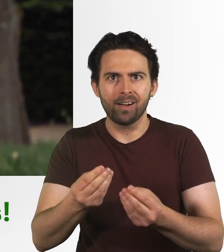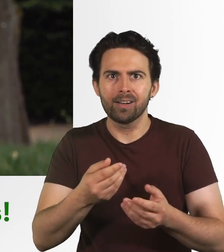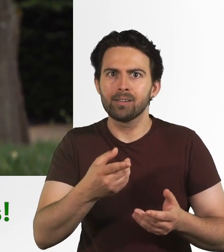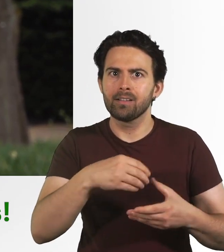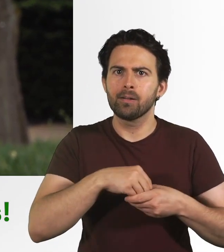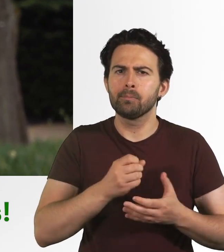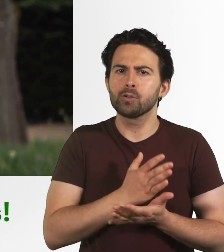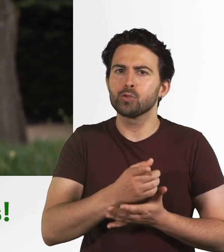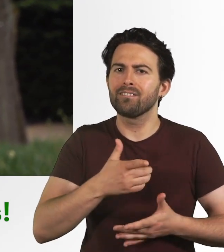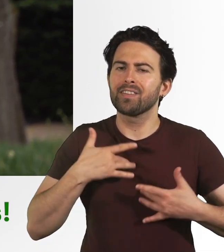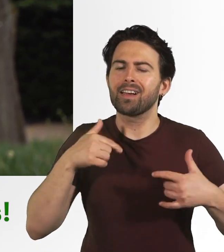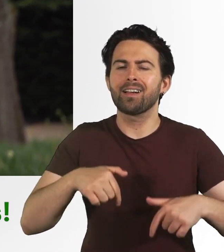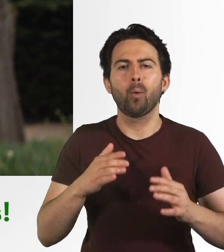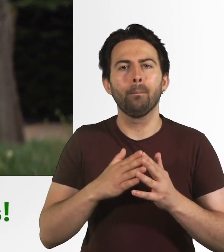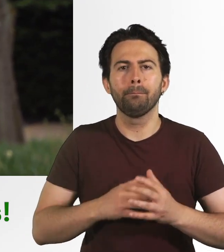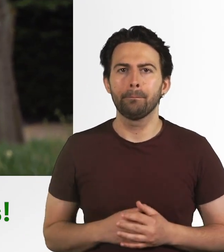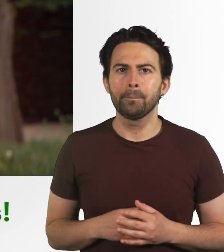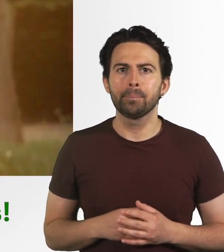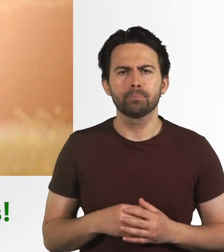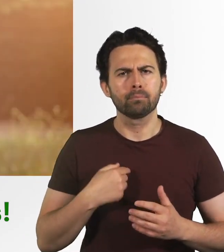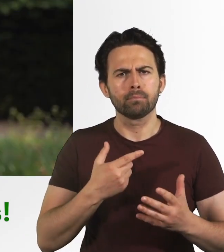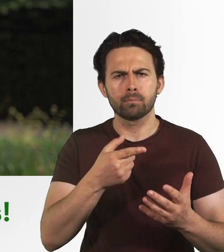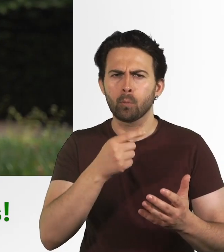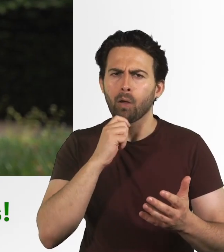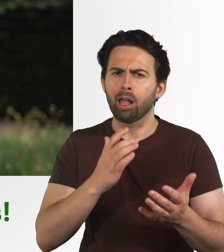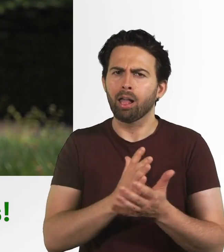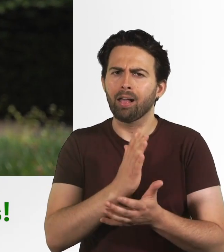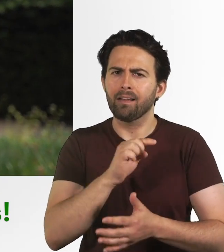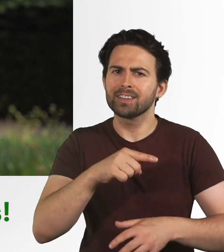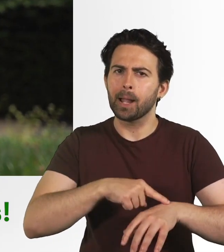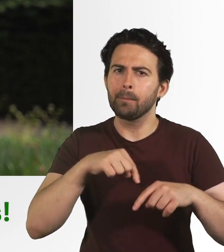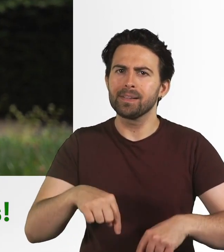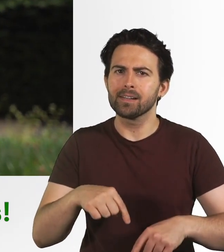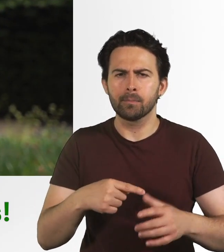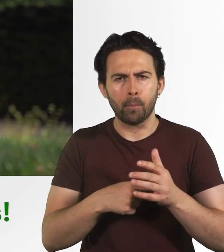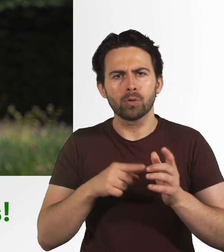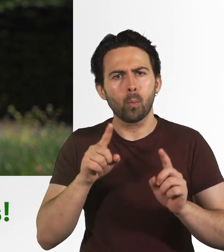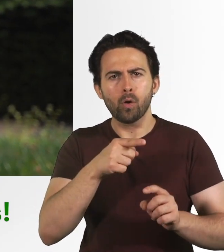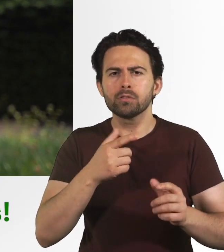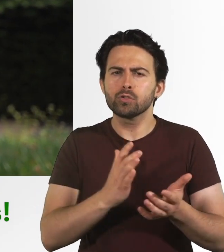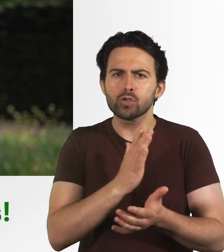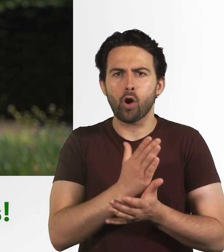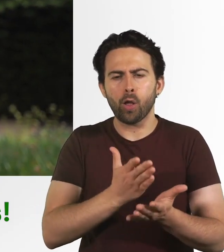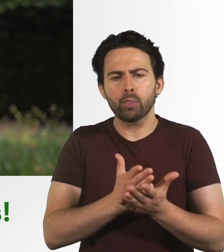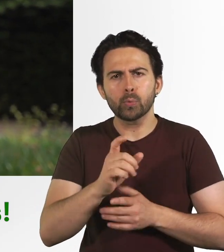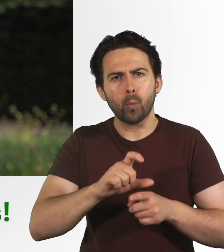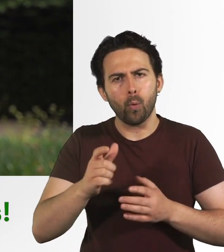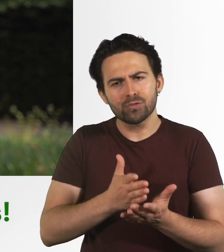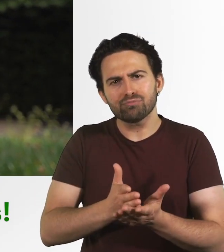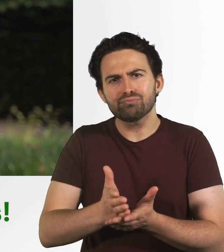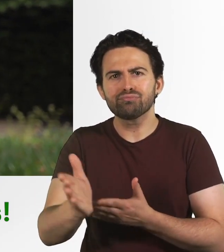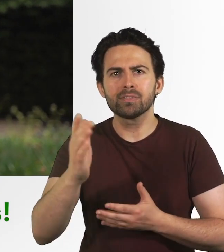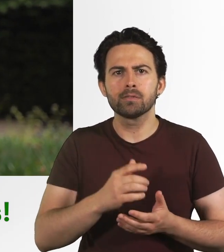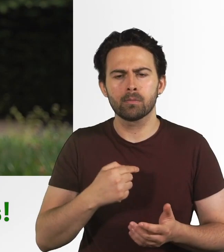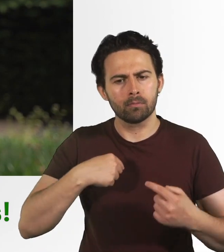of events that will make sure that you really feel at home here. You're going to really enjoy your time here. The most important thing is that you enjoy it to its